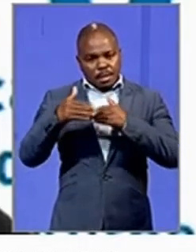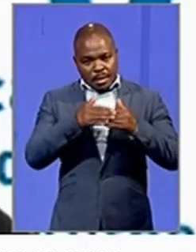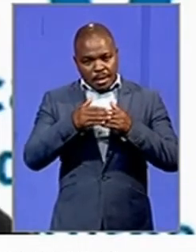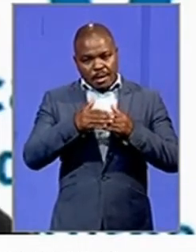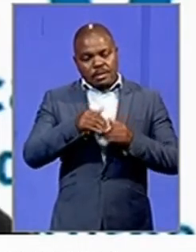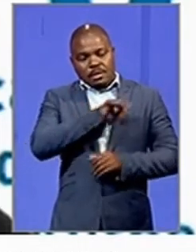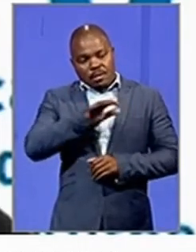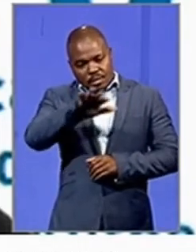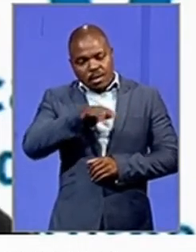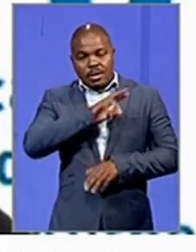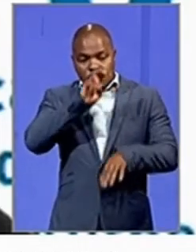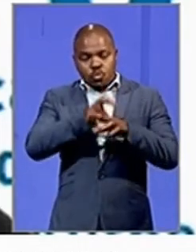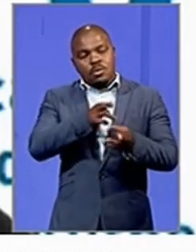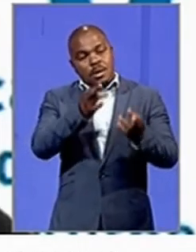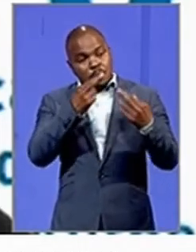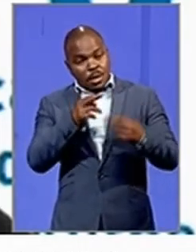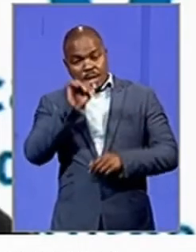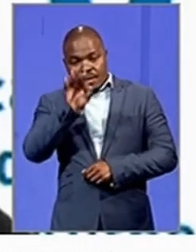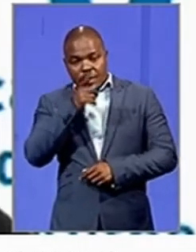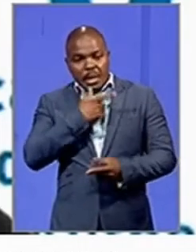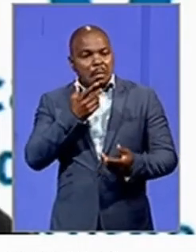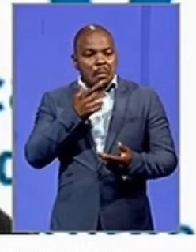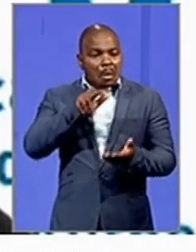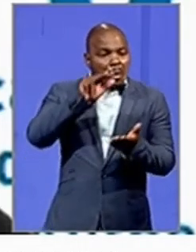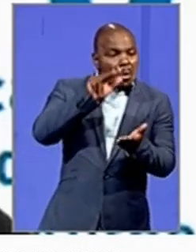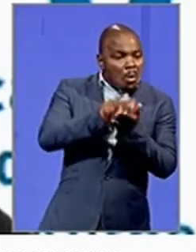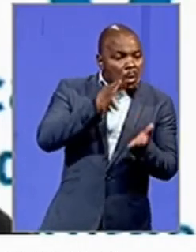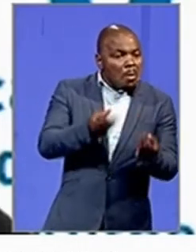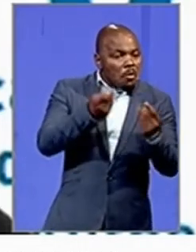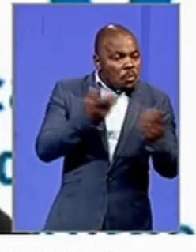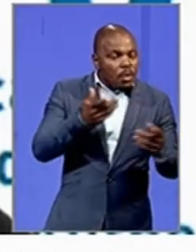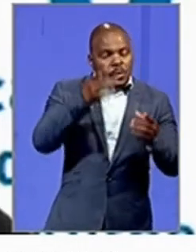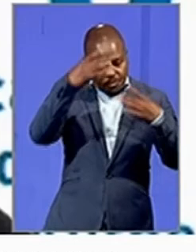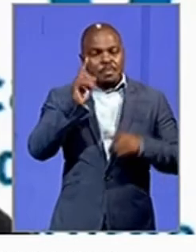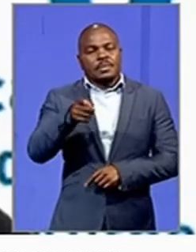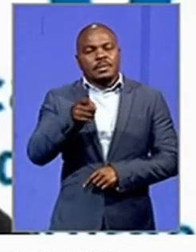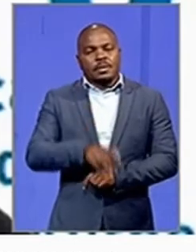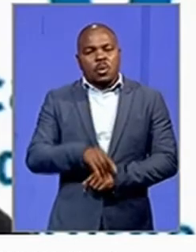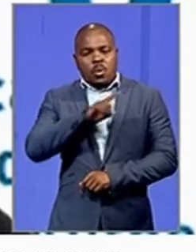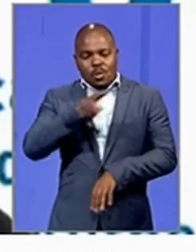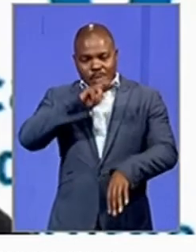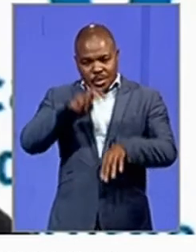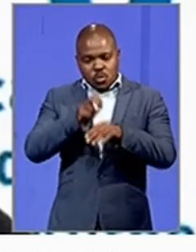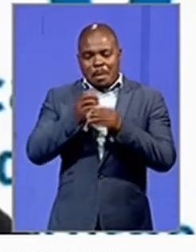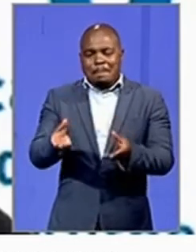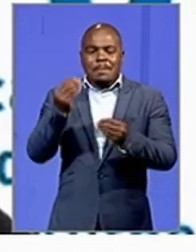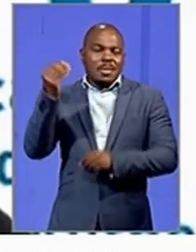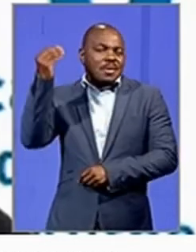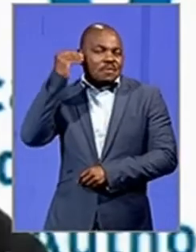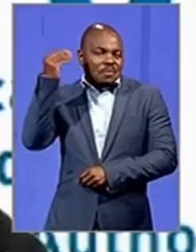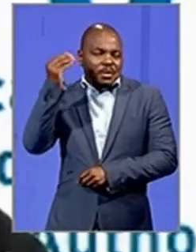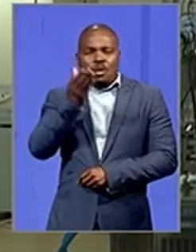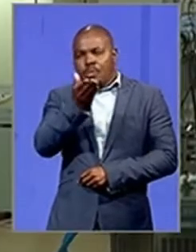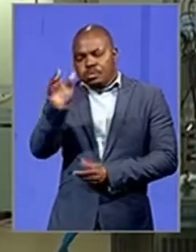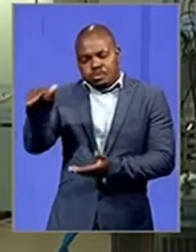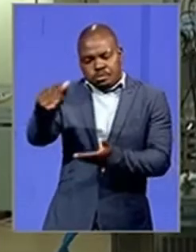to report wherein they've got this authorization from us, because we need to be able to collect as much data as we possibly